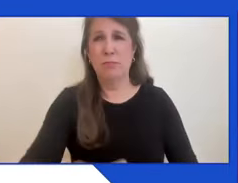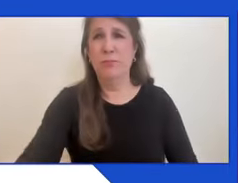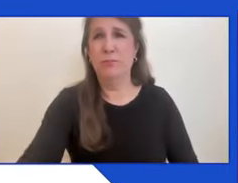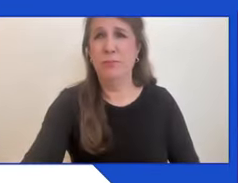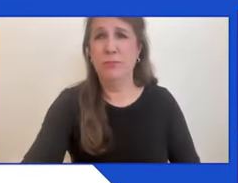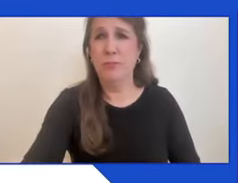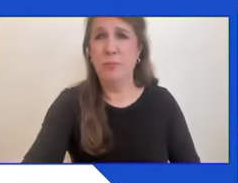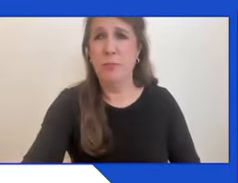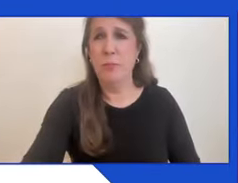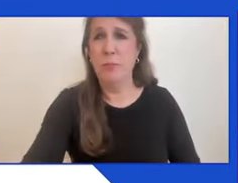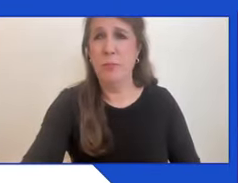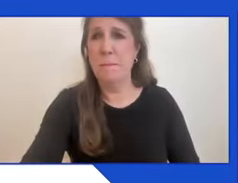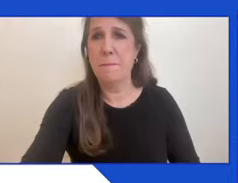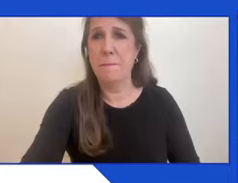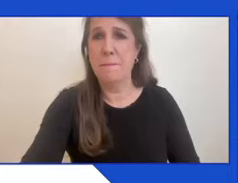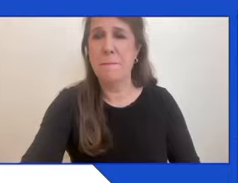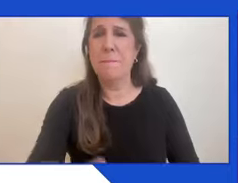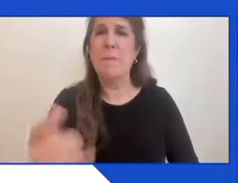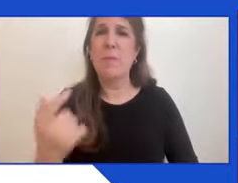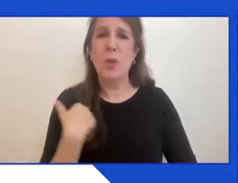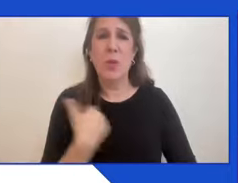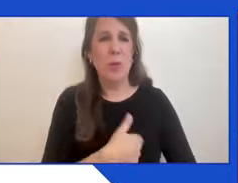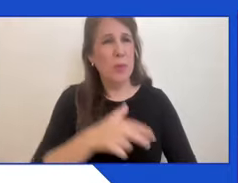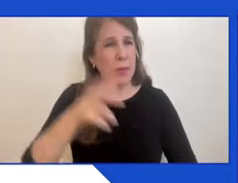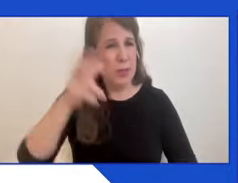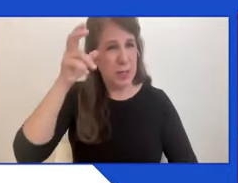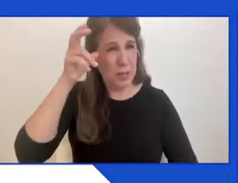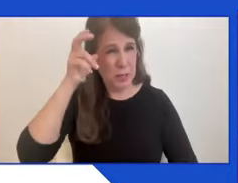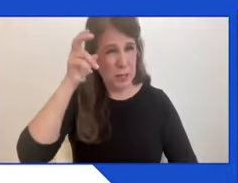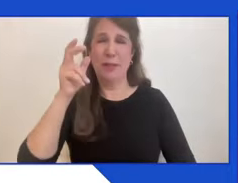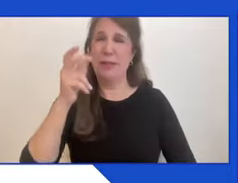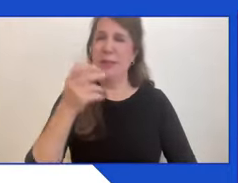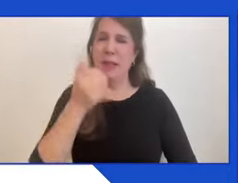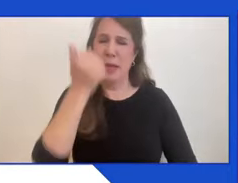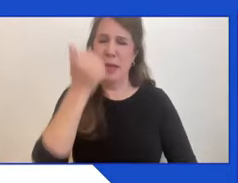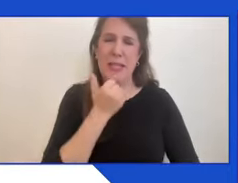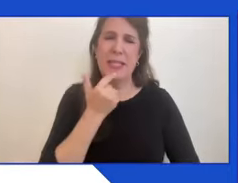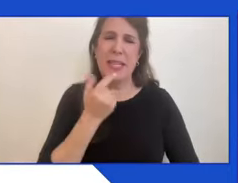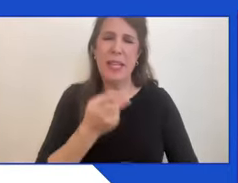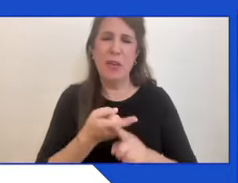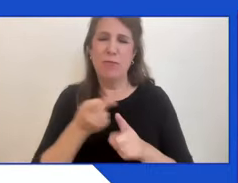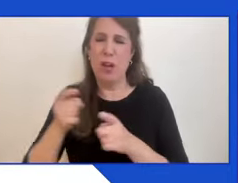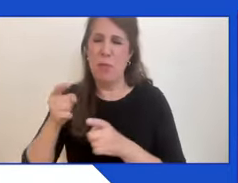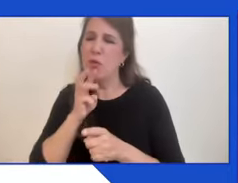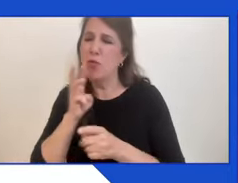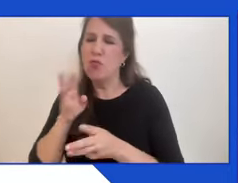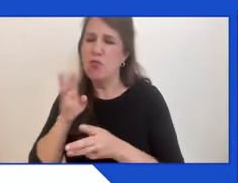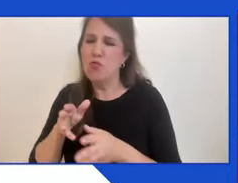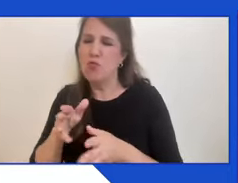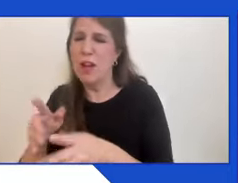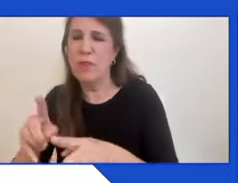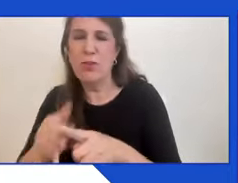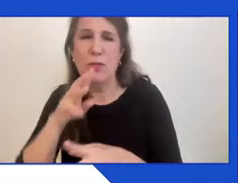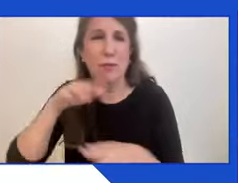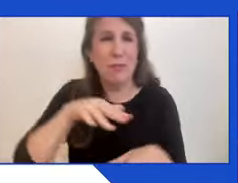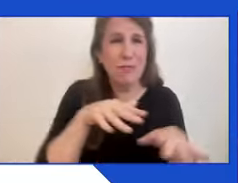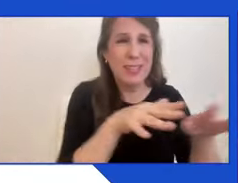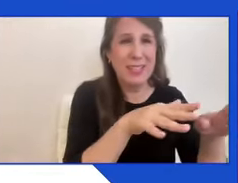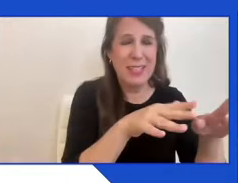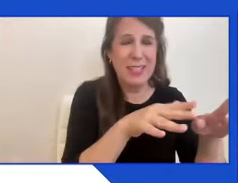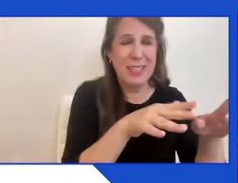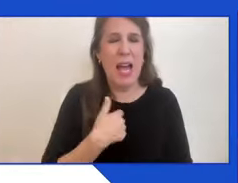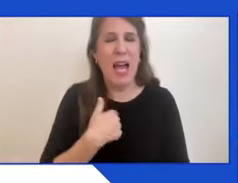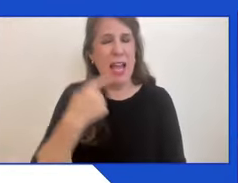We've heard many echo the Hamas rallying cry of from the river to the sea, and I'm convinced that a lot of these college students that are engaging in these protests do not